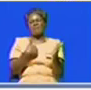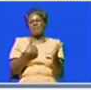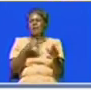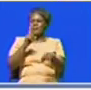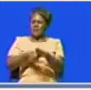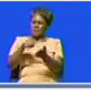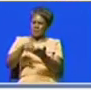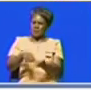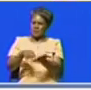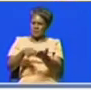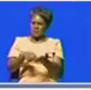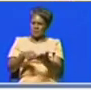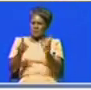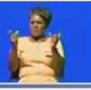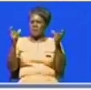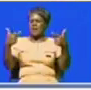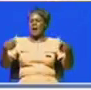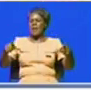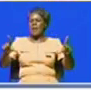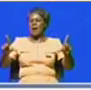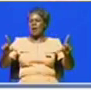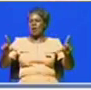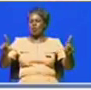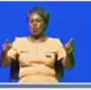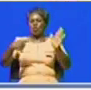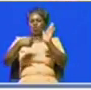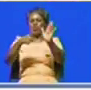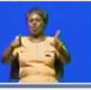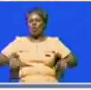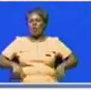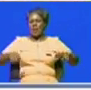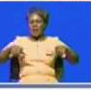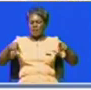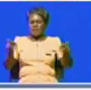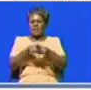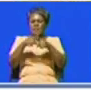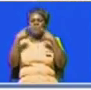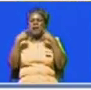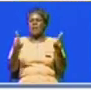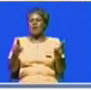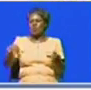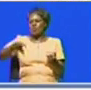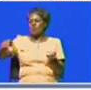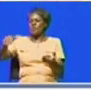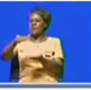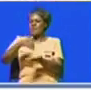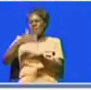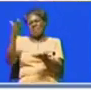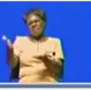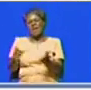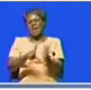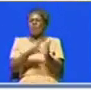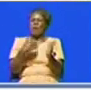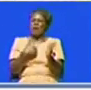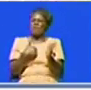When we insist that the media must be allowed to air live the results as announced at the constituency tallying center, that is already